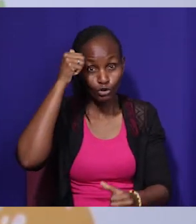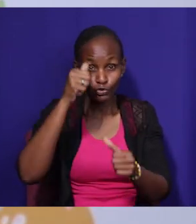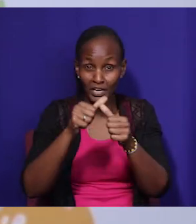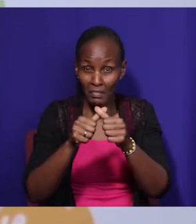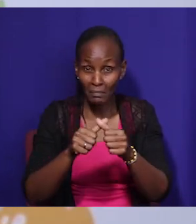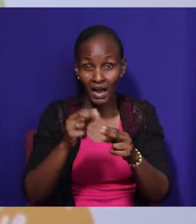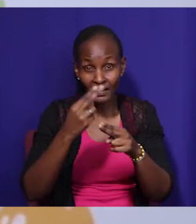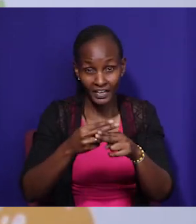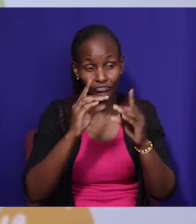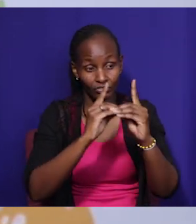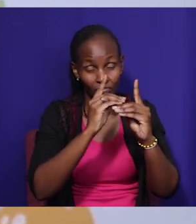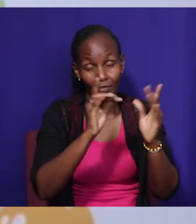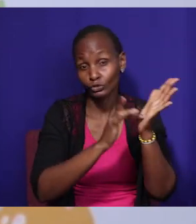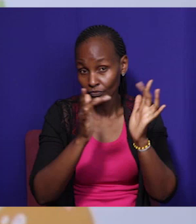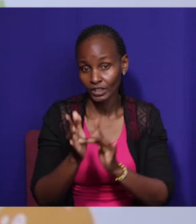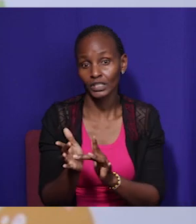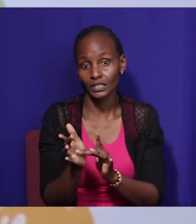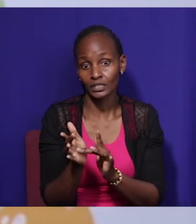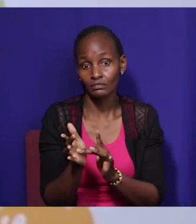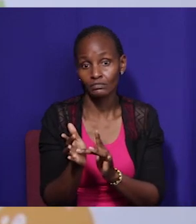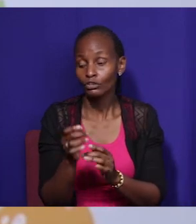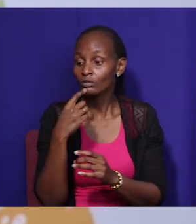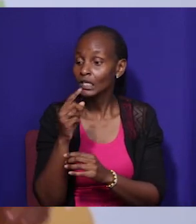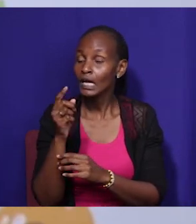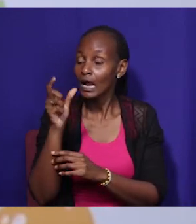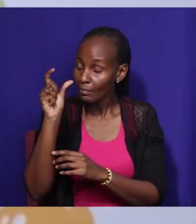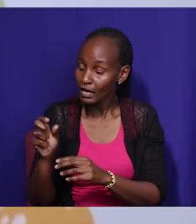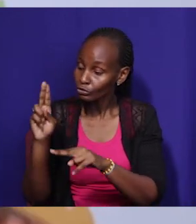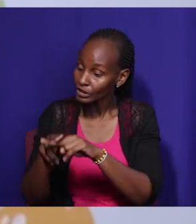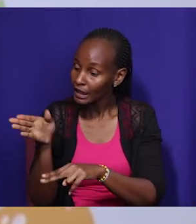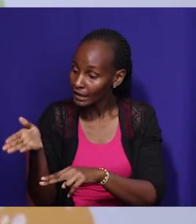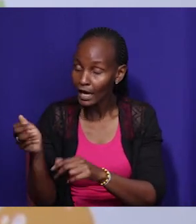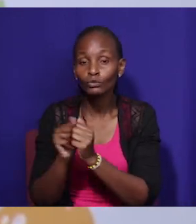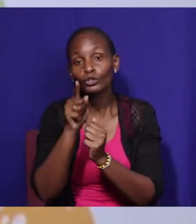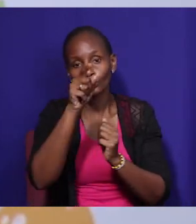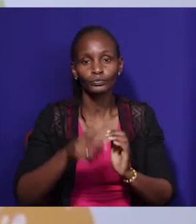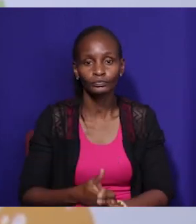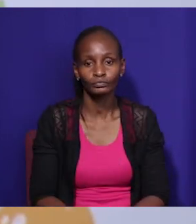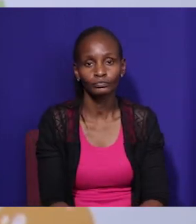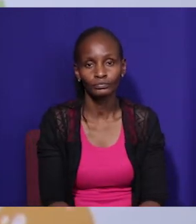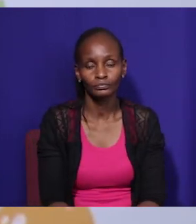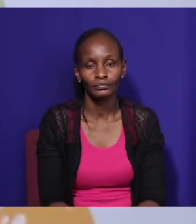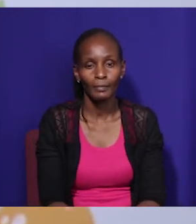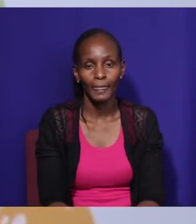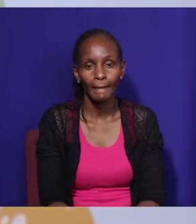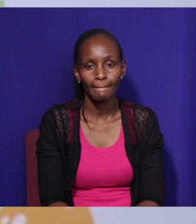of Jesus? You could tell someone seated next to you or write it down.